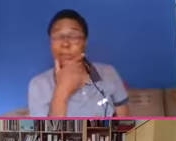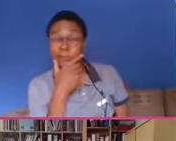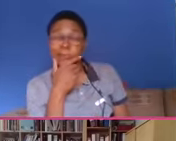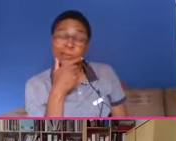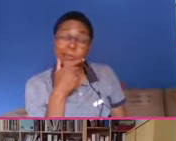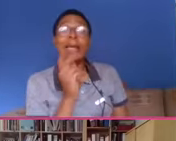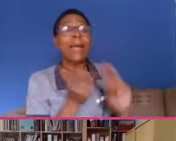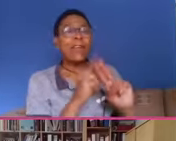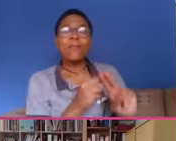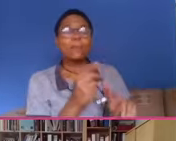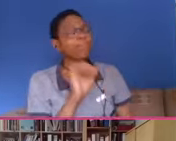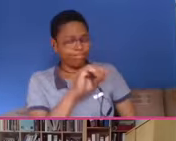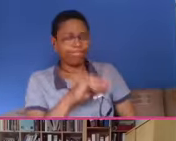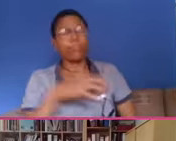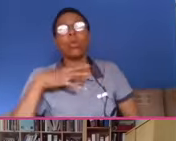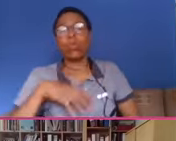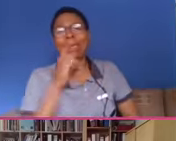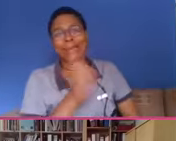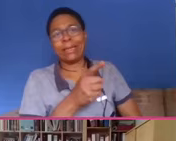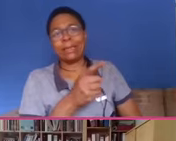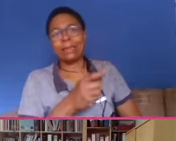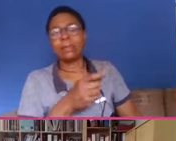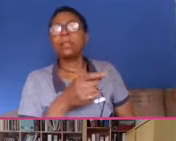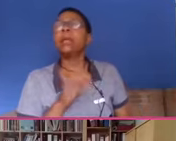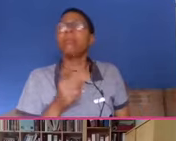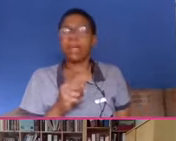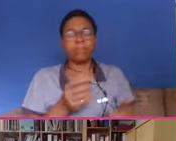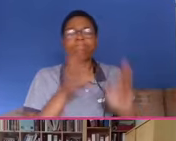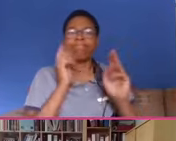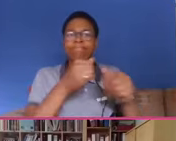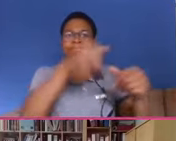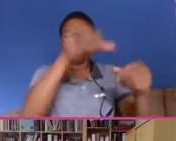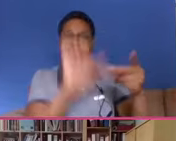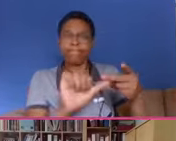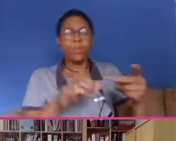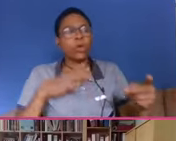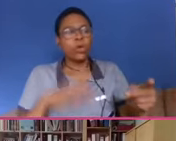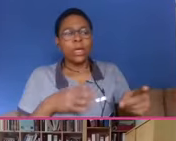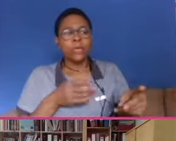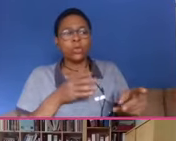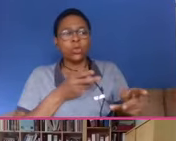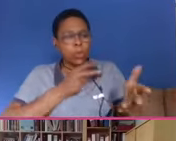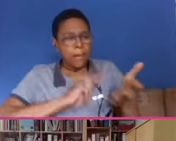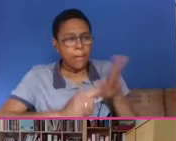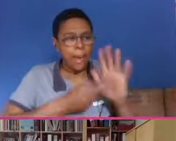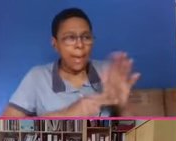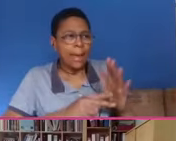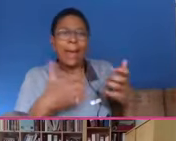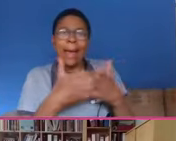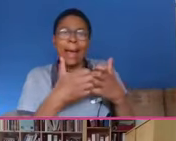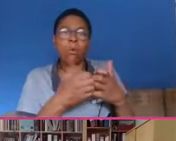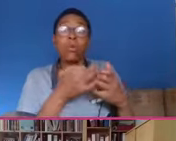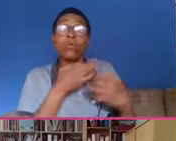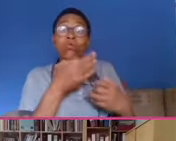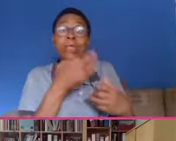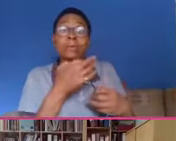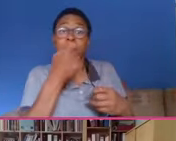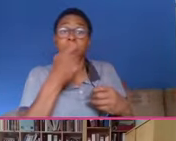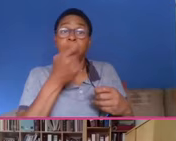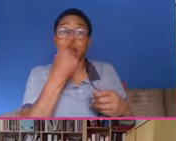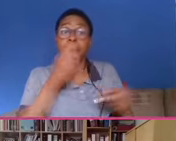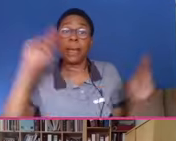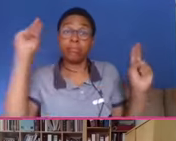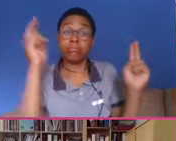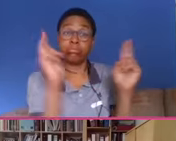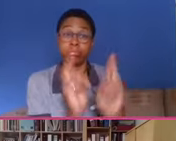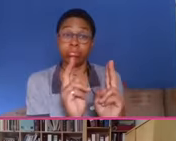actions possible to reduce the risk of transmission between their staff, participants, and their visitors.